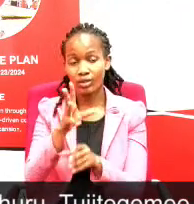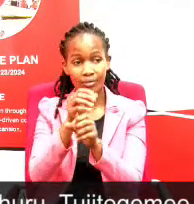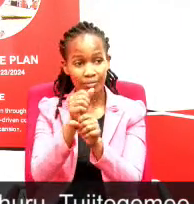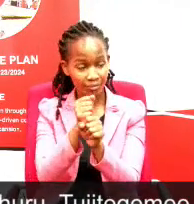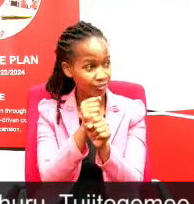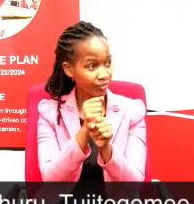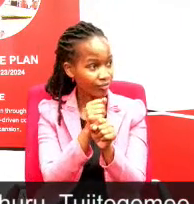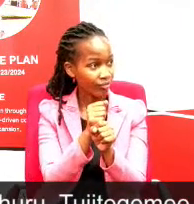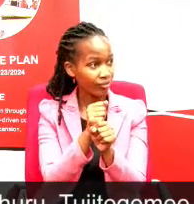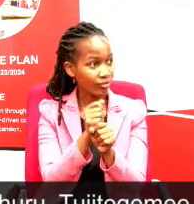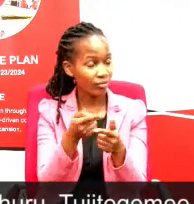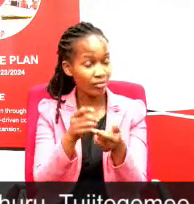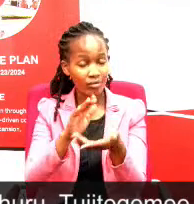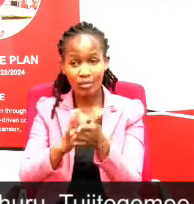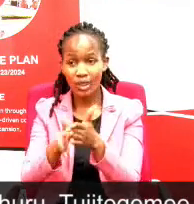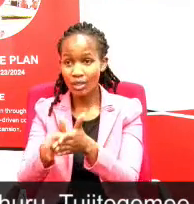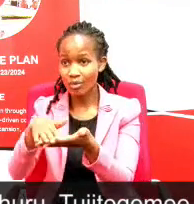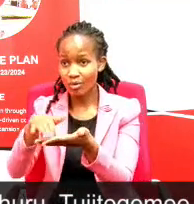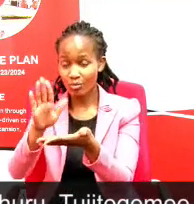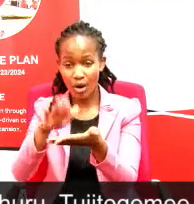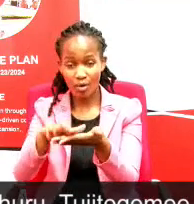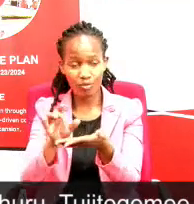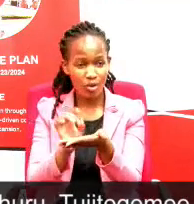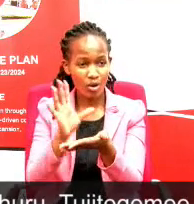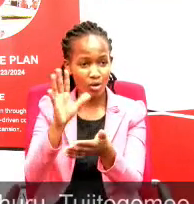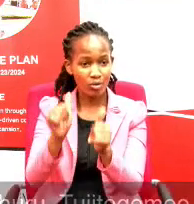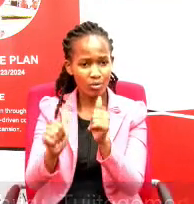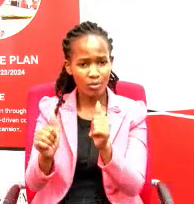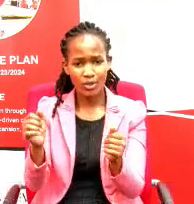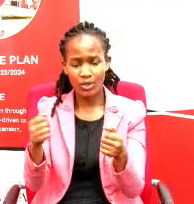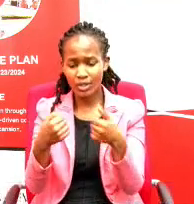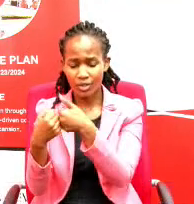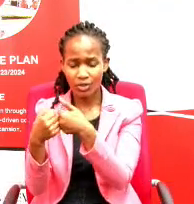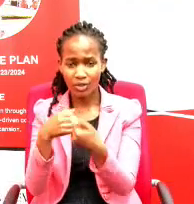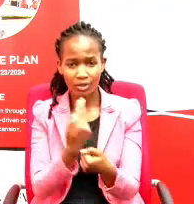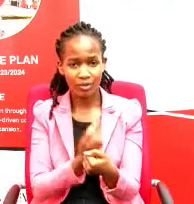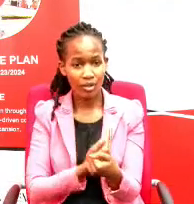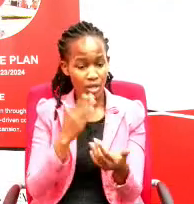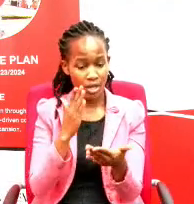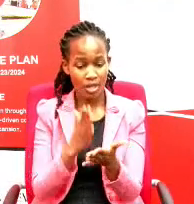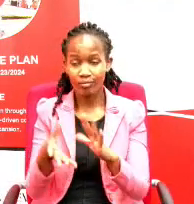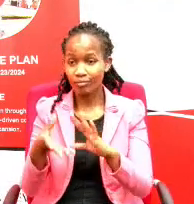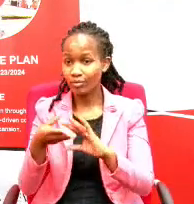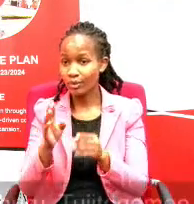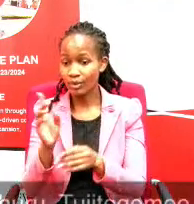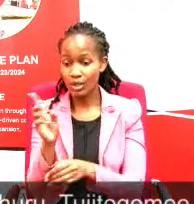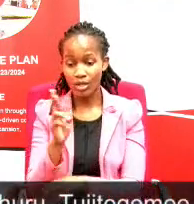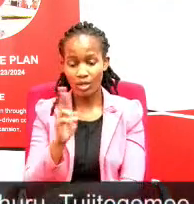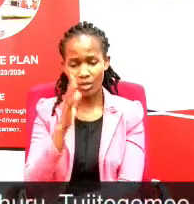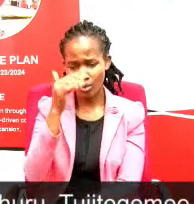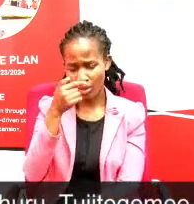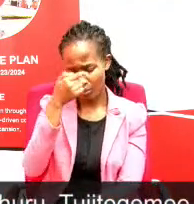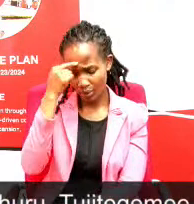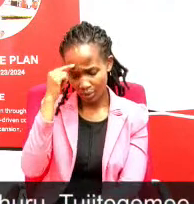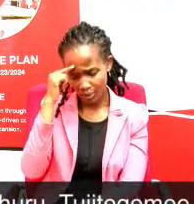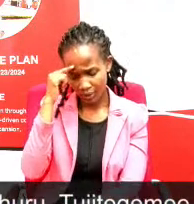It starts becoming more and more expensive, which is a challenge for us. And then, of course, it creates risks, because as